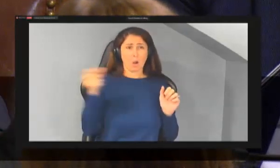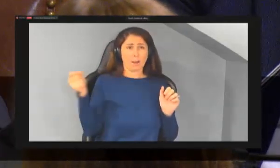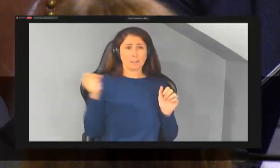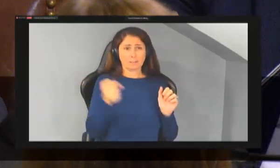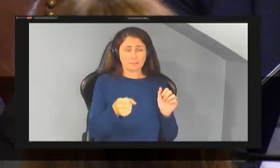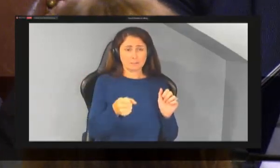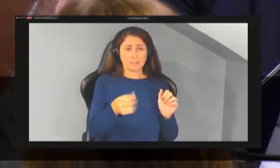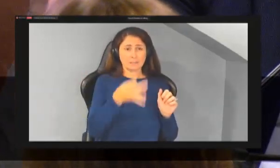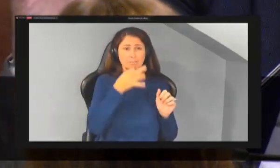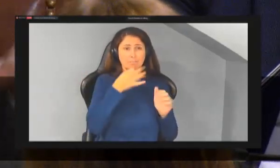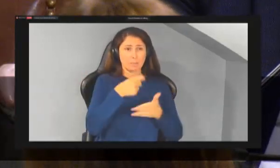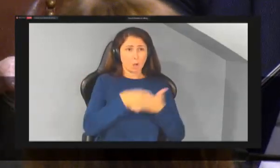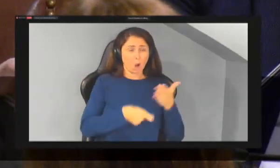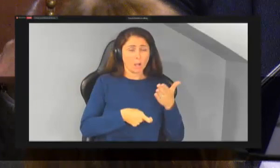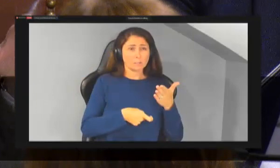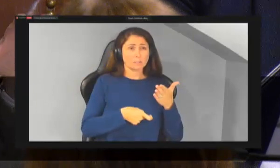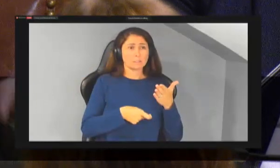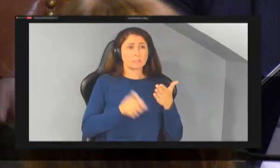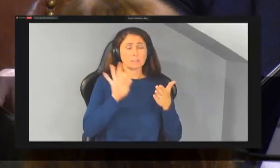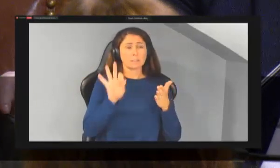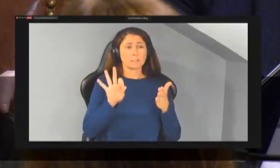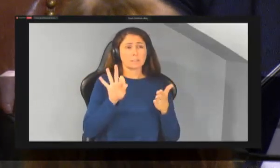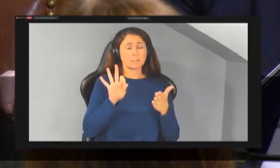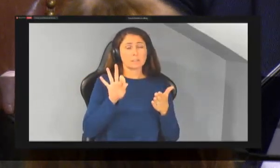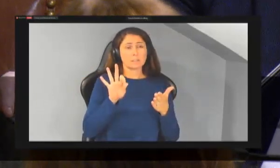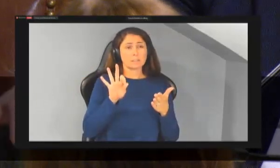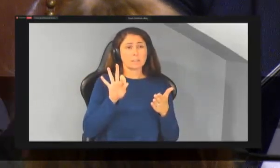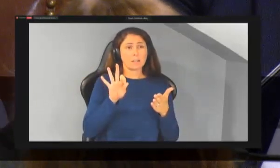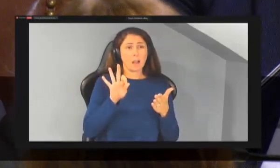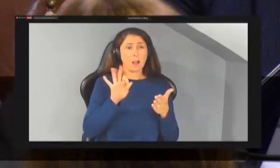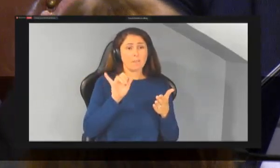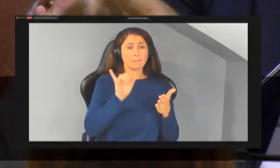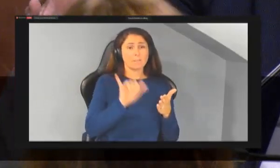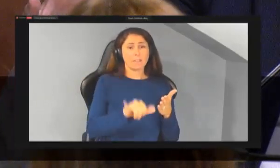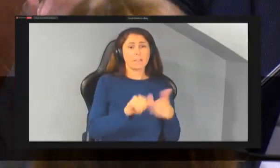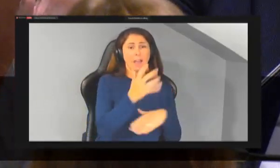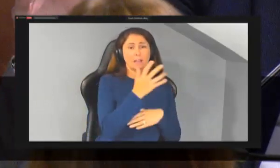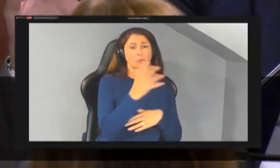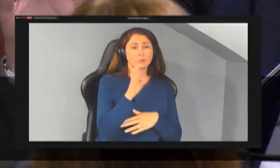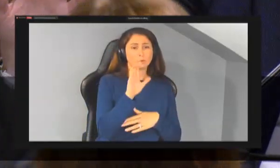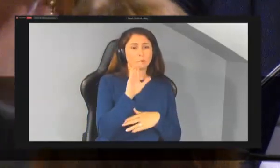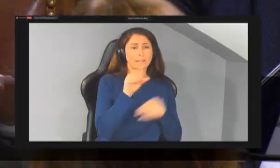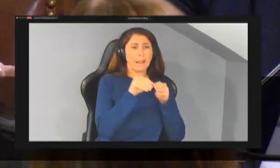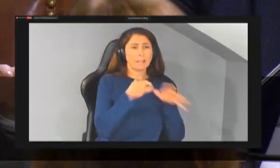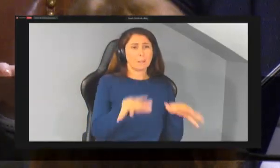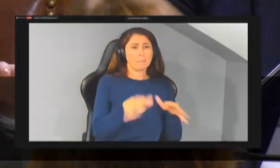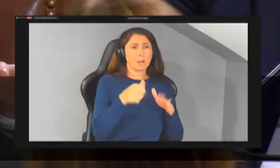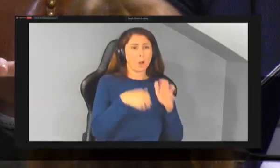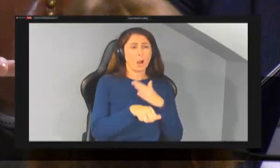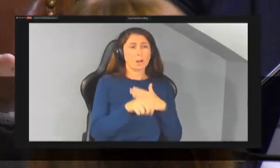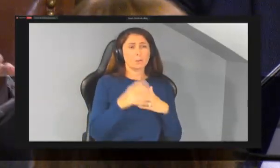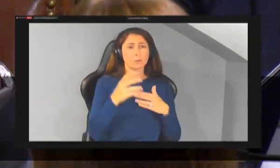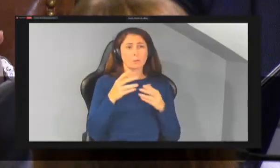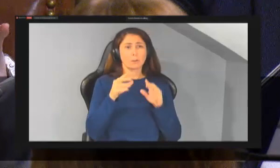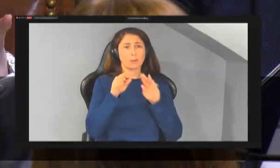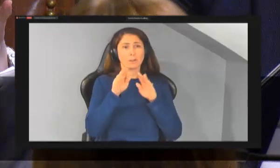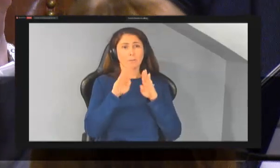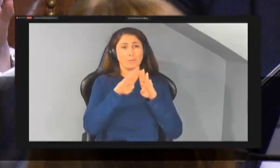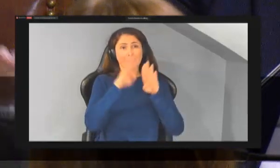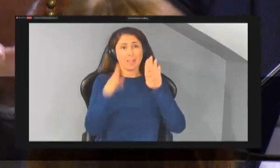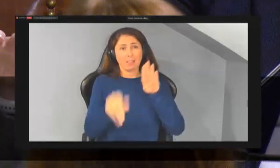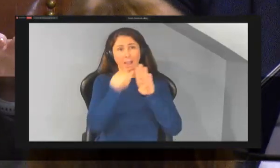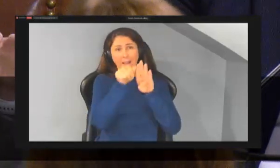the cost of diminished tree canopy and understory, the cost of landslides to our city, which have been